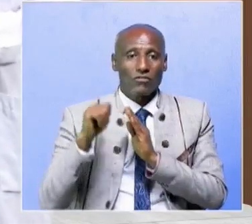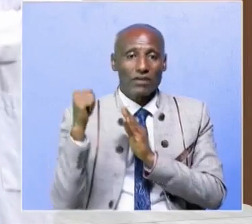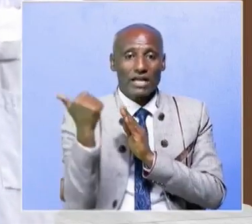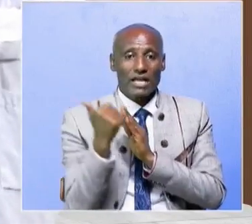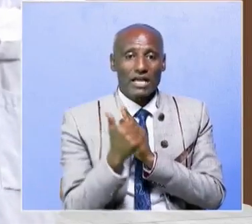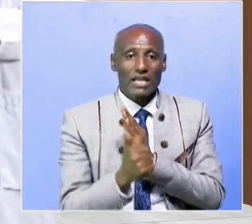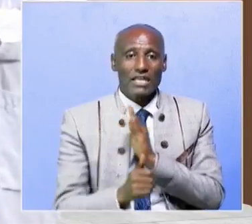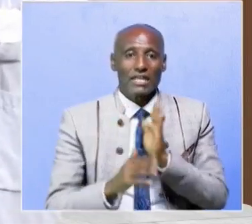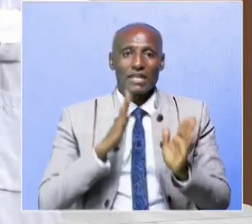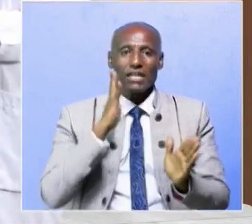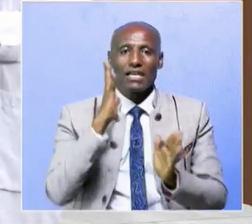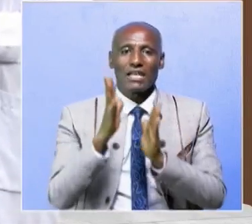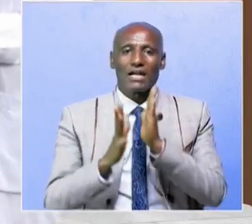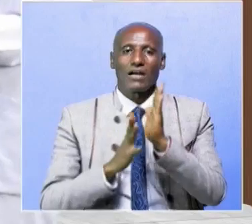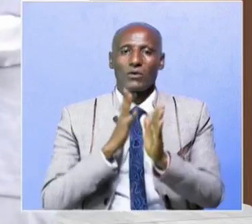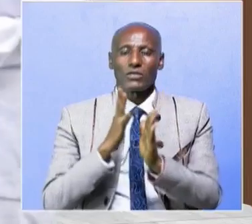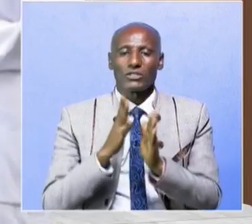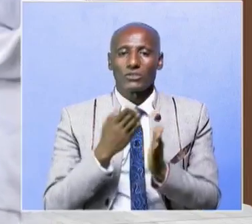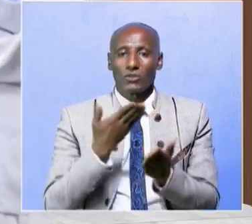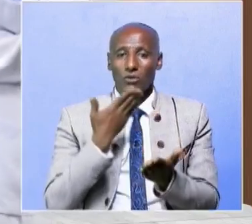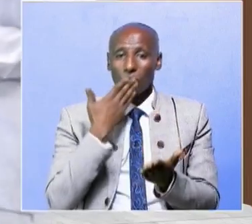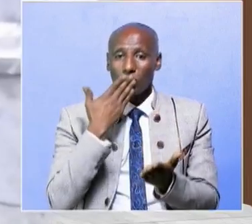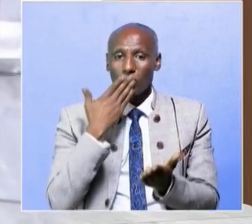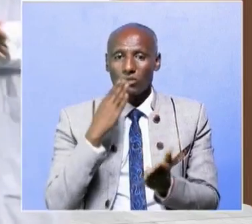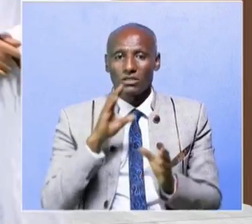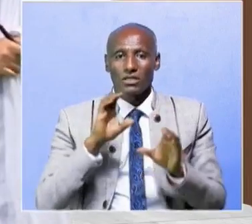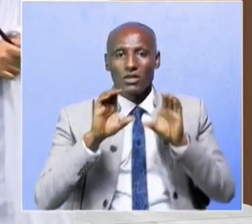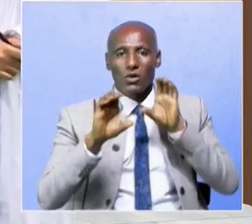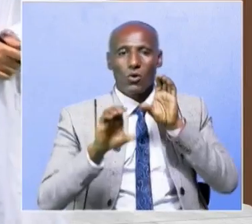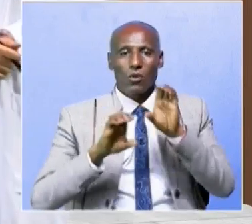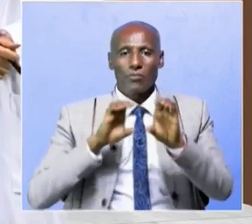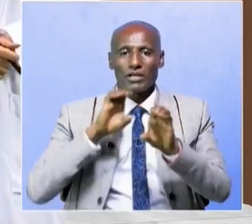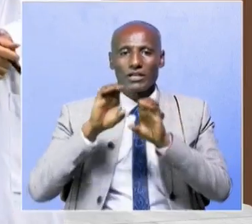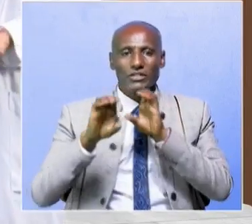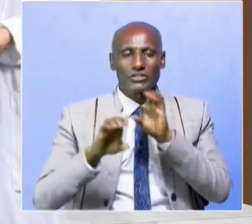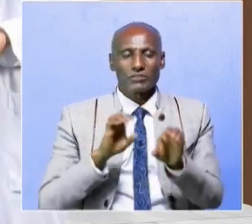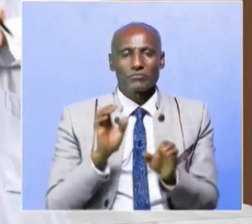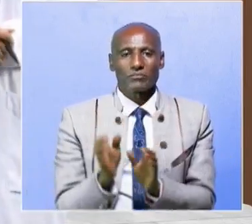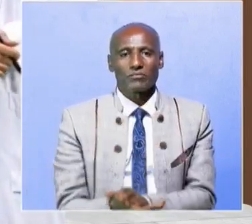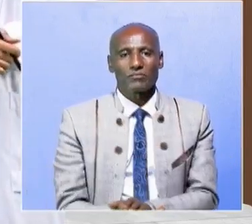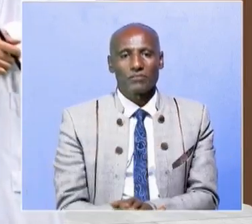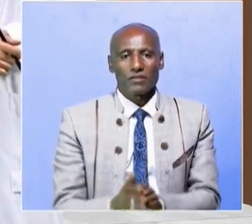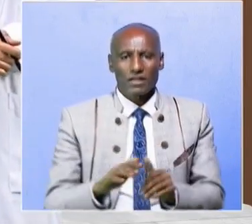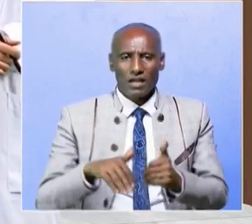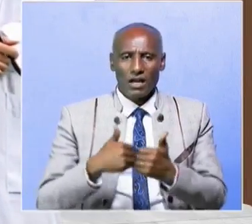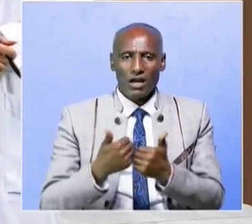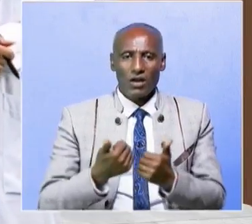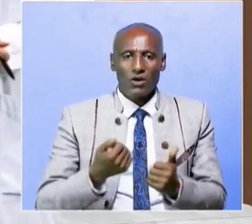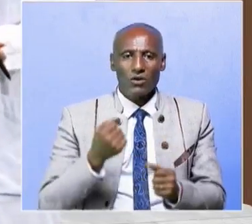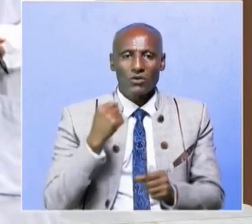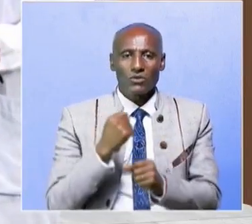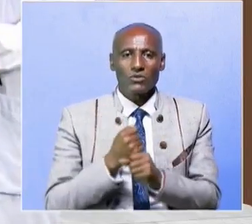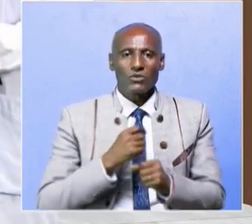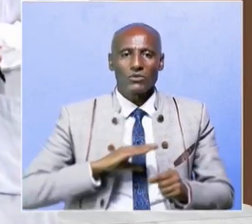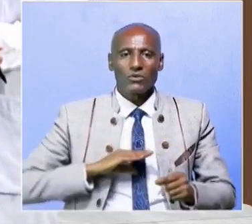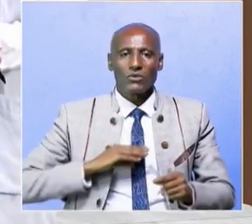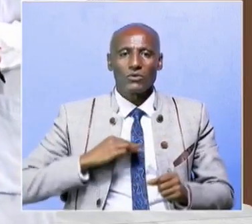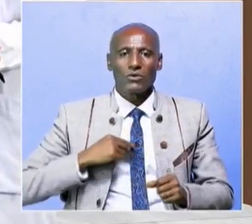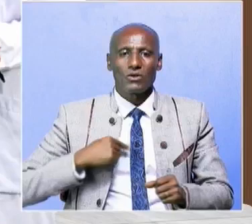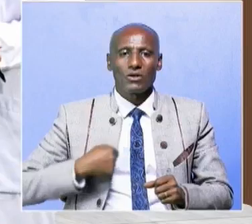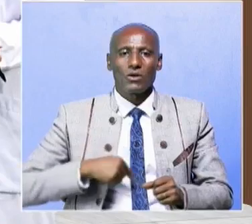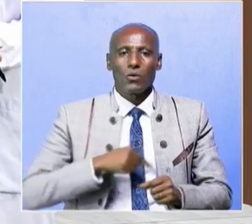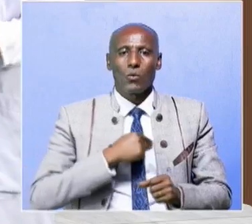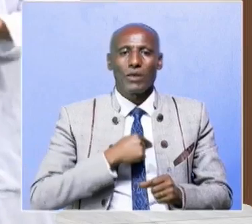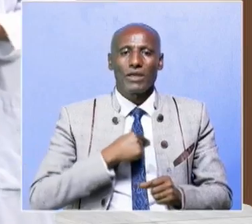rapport or good communication. So, expressing opinion. How do we express our opinion? Let's